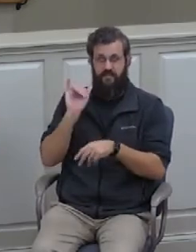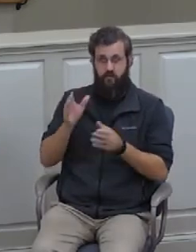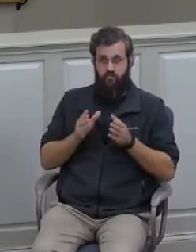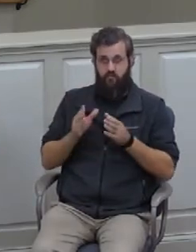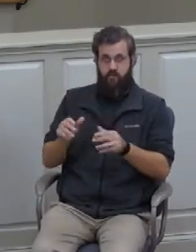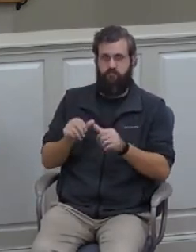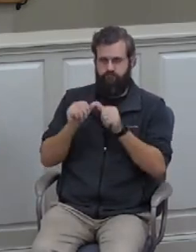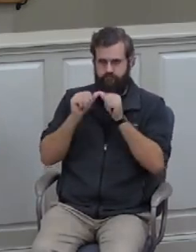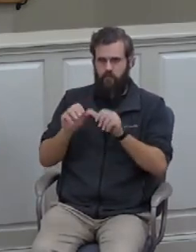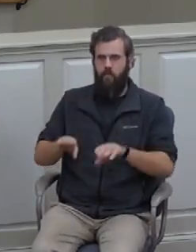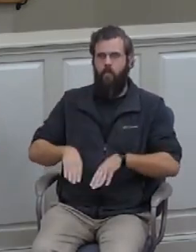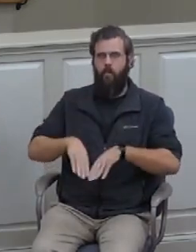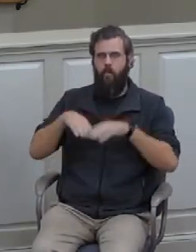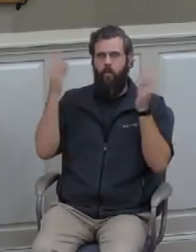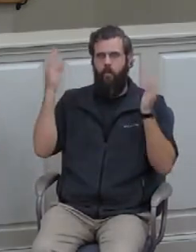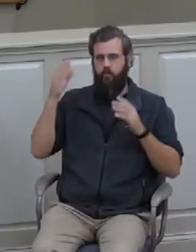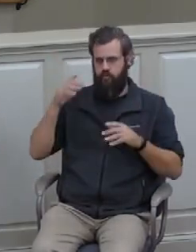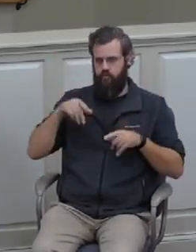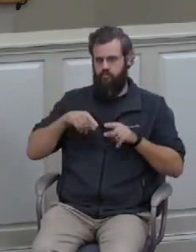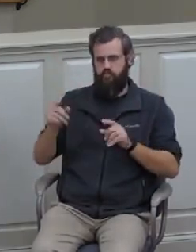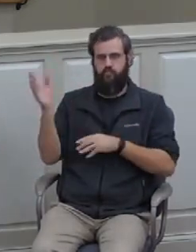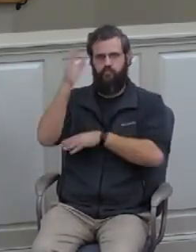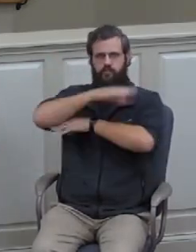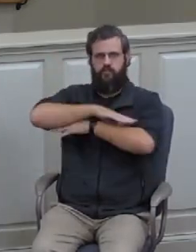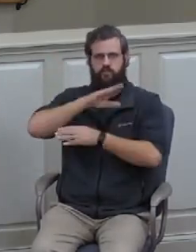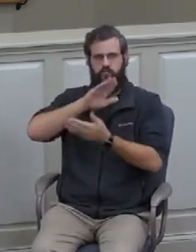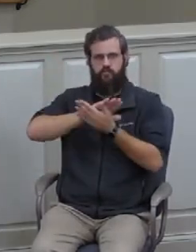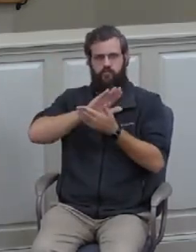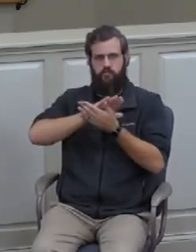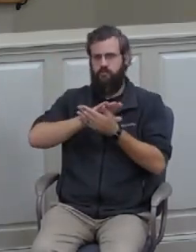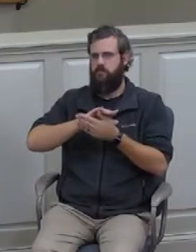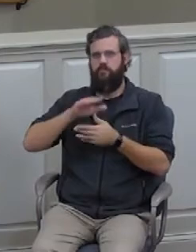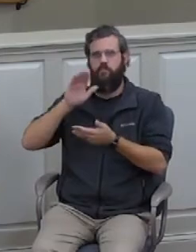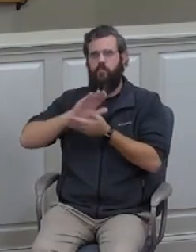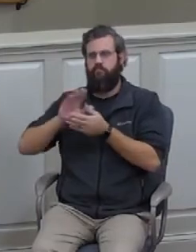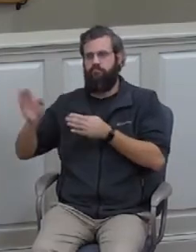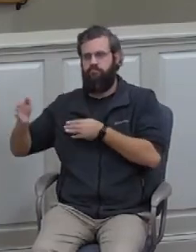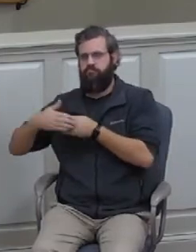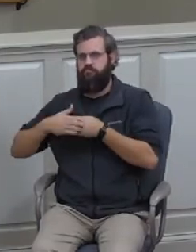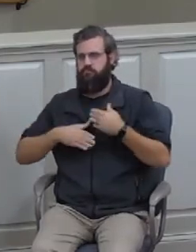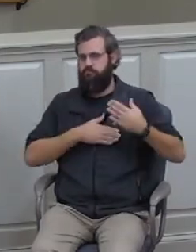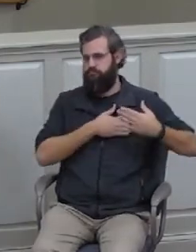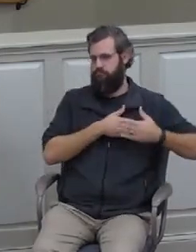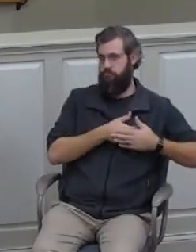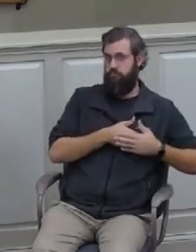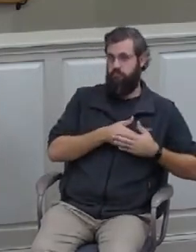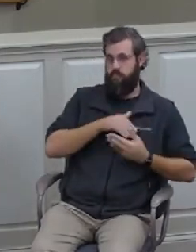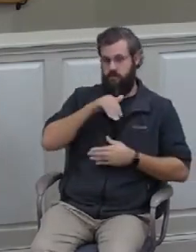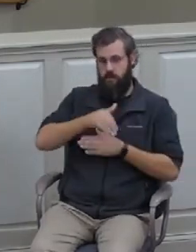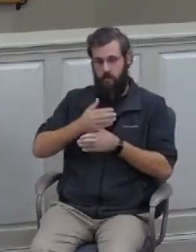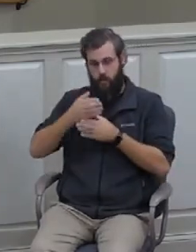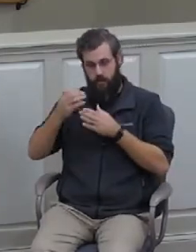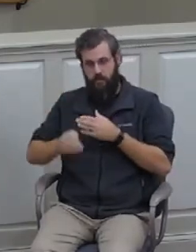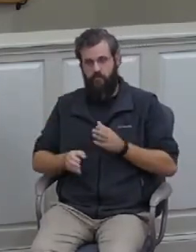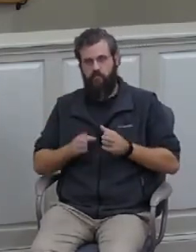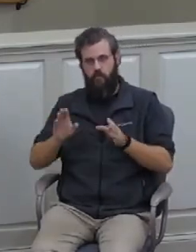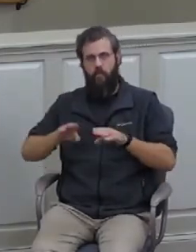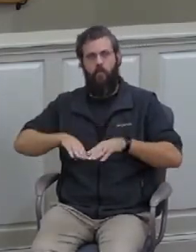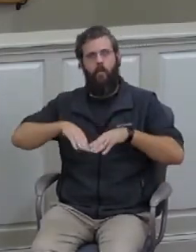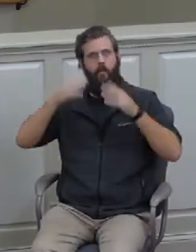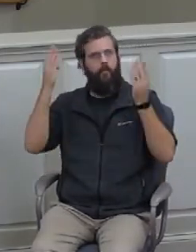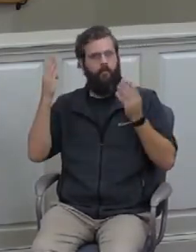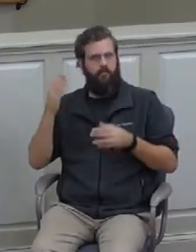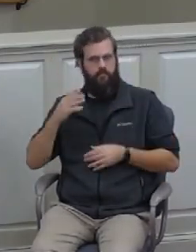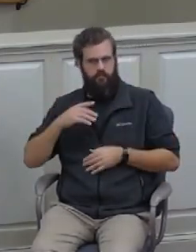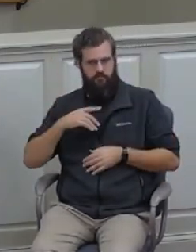as open, free, and clear during that school day. They can shut their gates, do what they want to do after hours. This road can be open, and we don't have